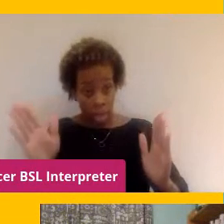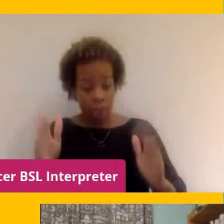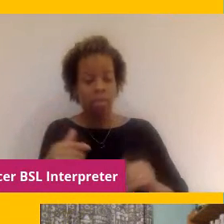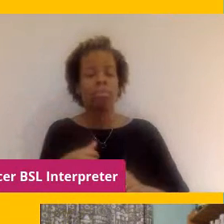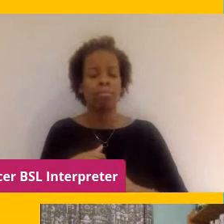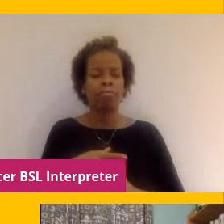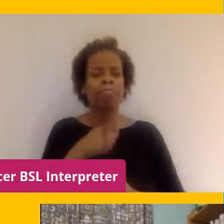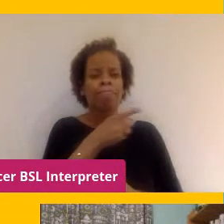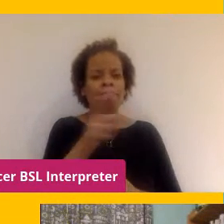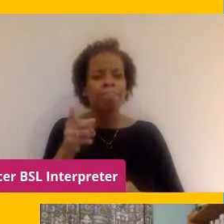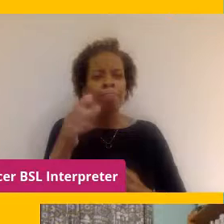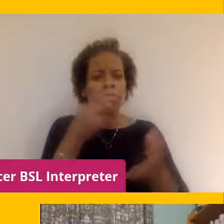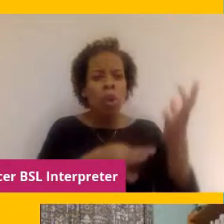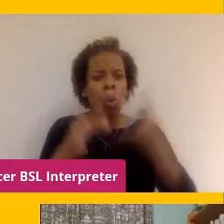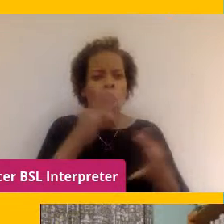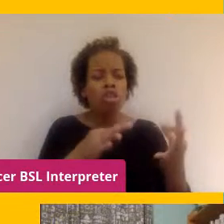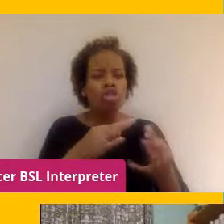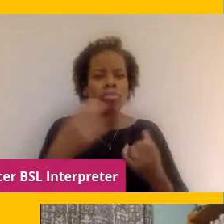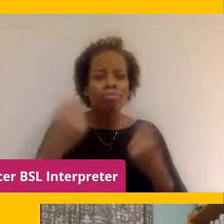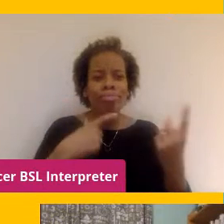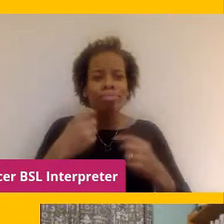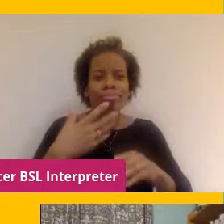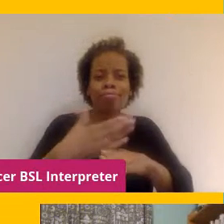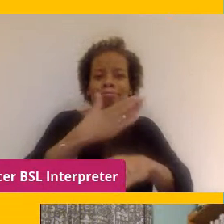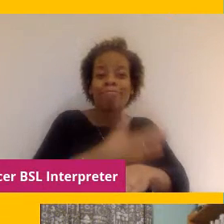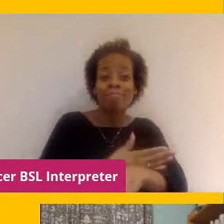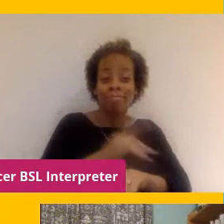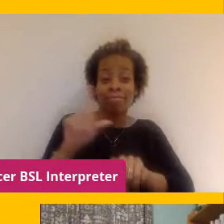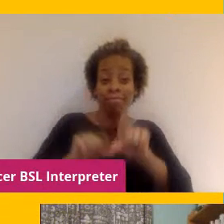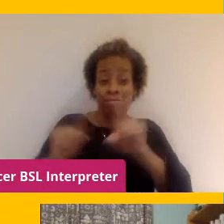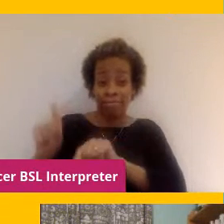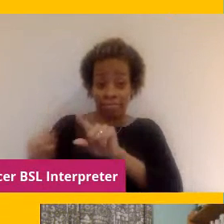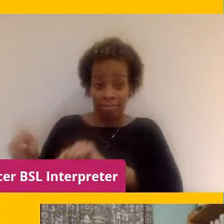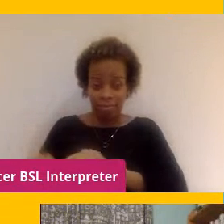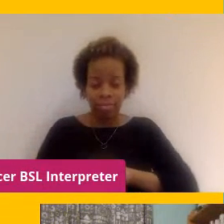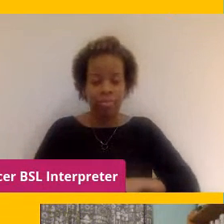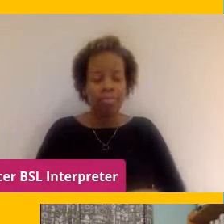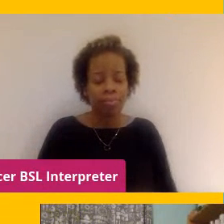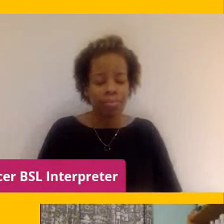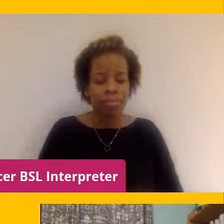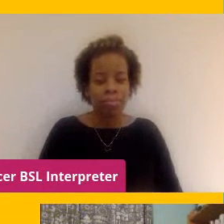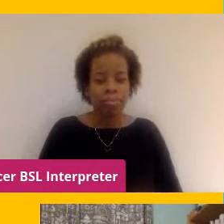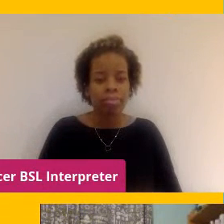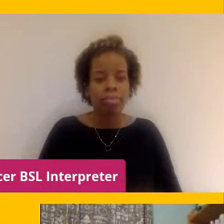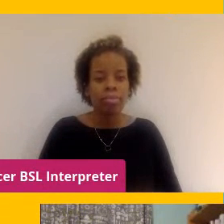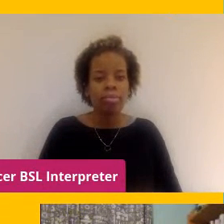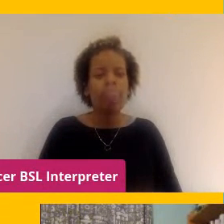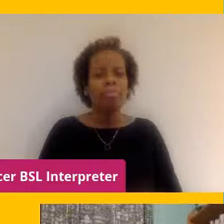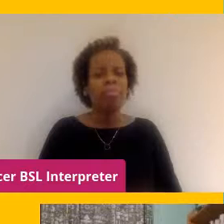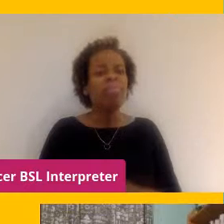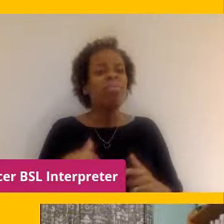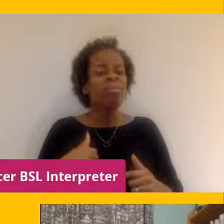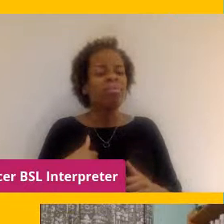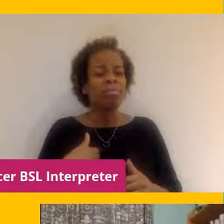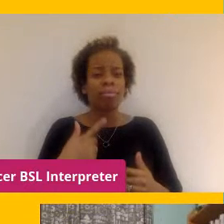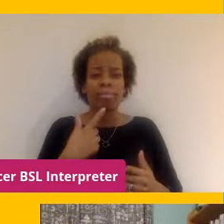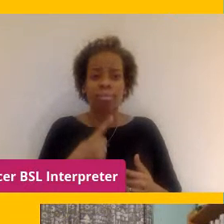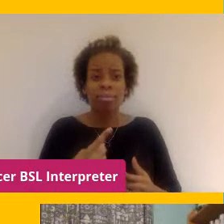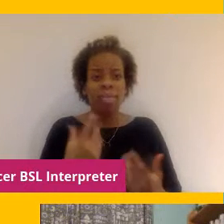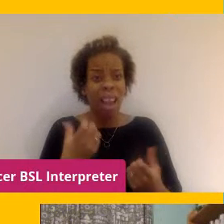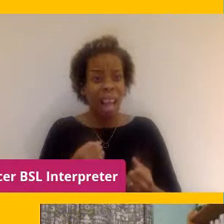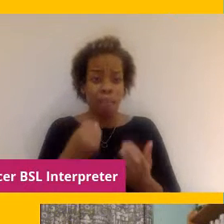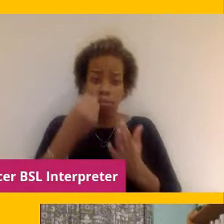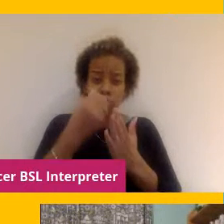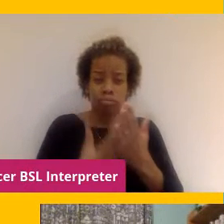submitted in advance of today as part of the registration process. As I said at the beginning, we do have quite a few questions, so we